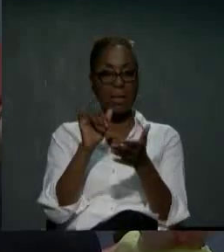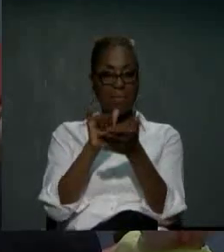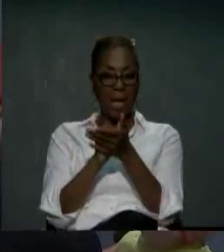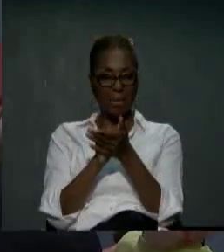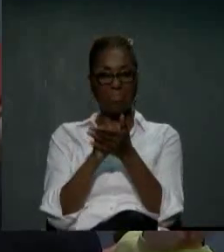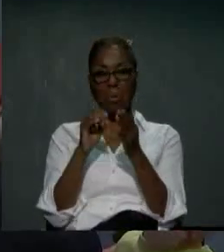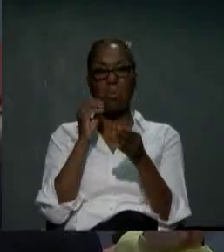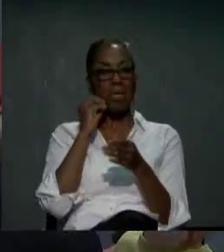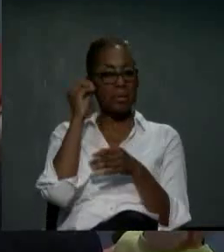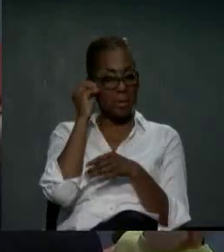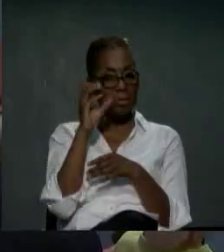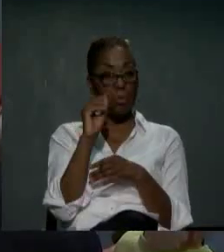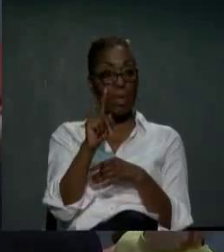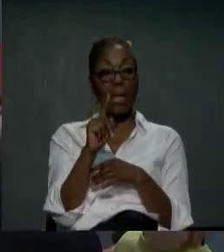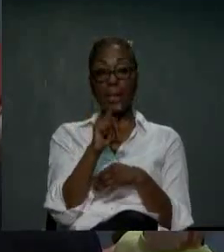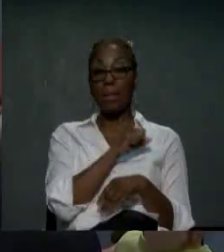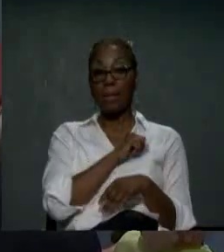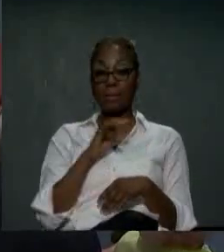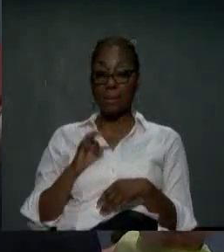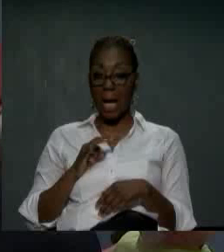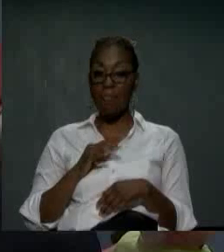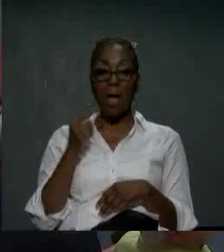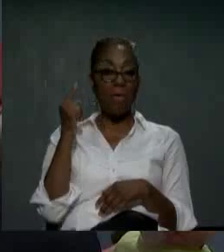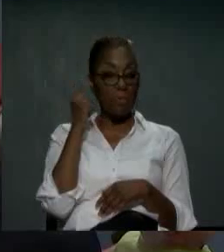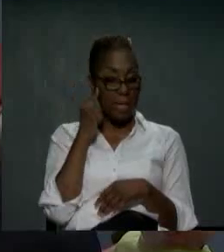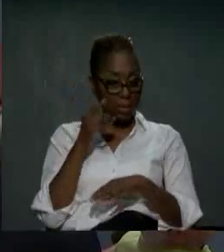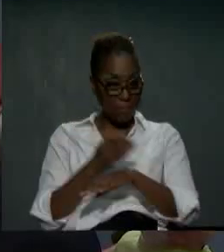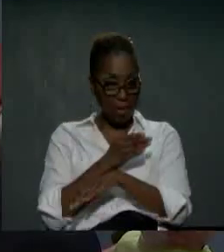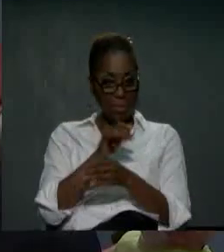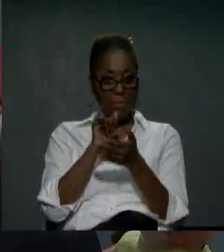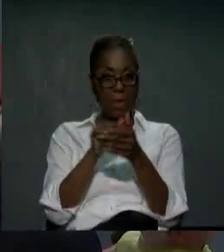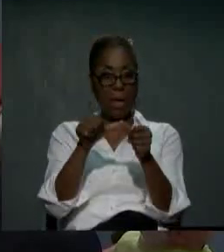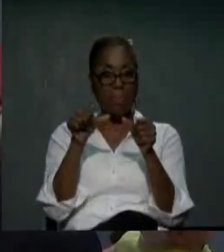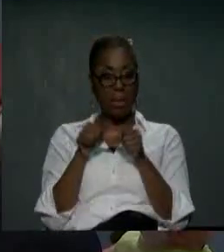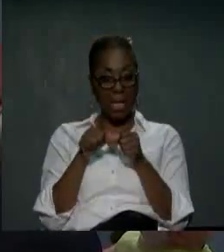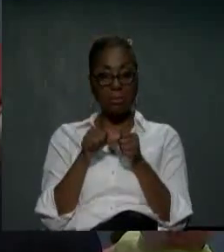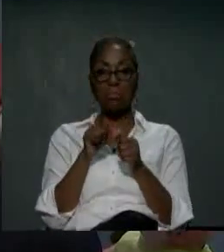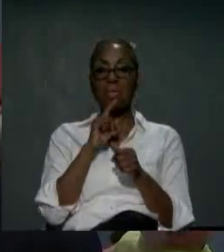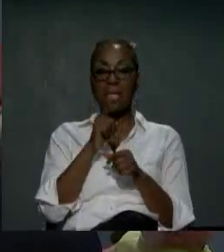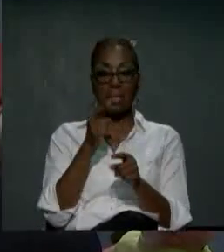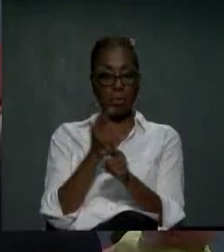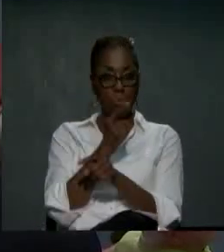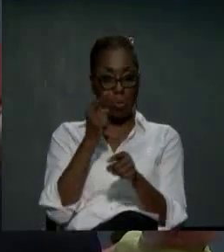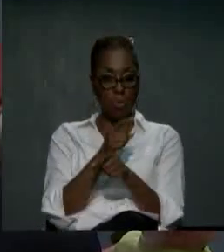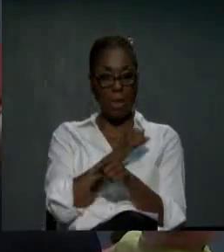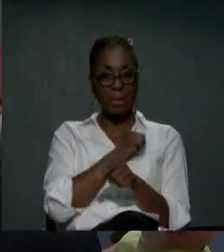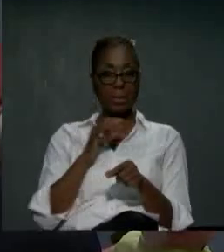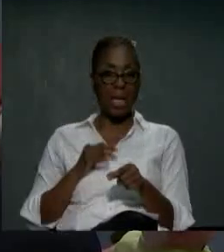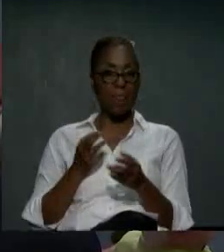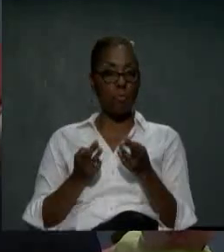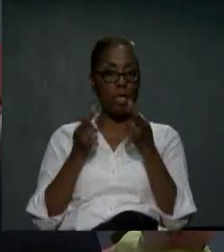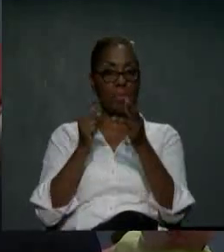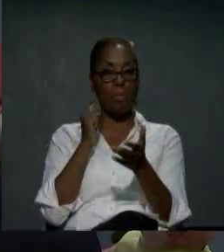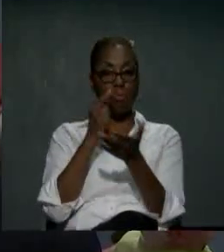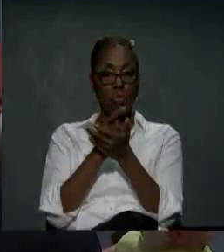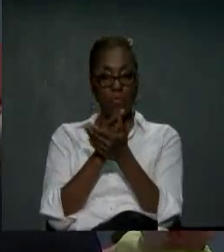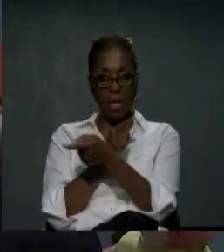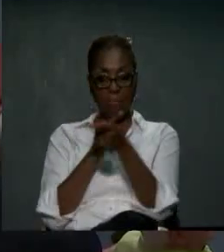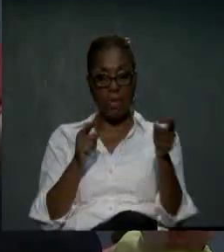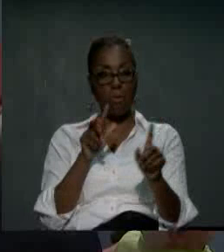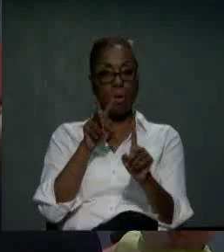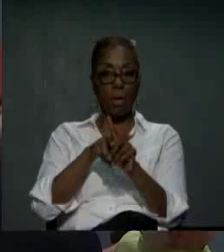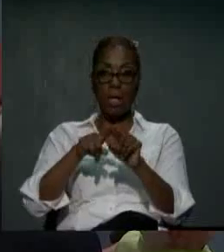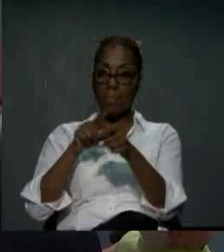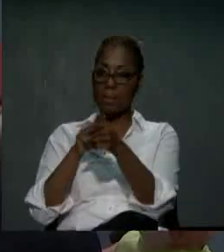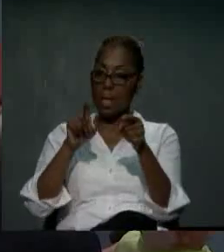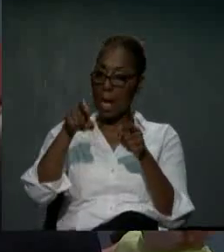low. Staff feels the development of the site as proposed is appropriate, and staff recommends approval of the request, subject to compliance